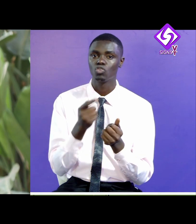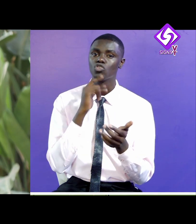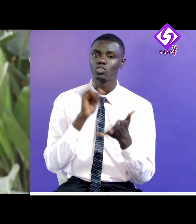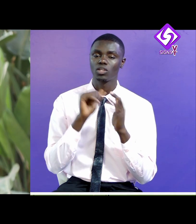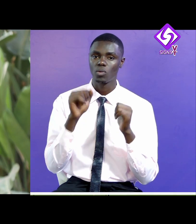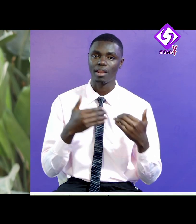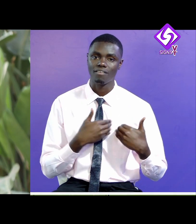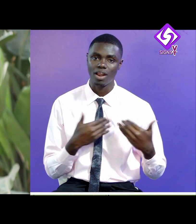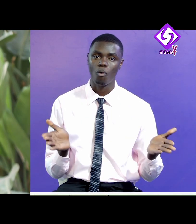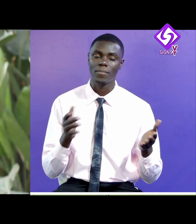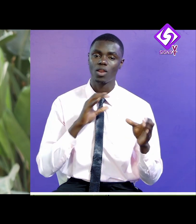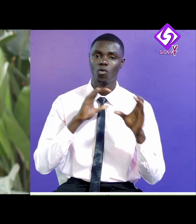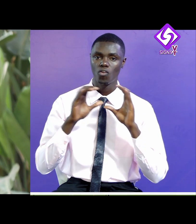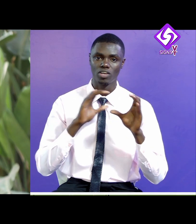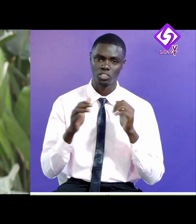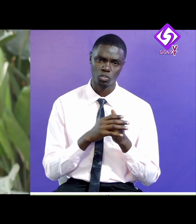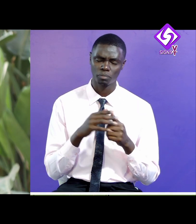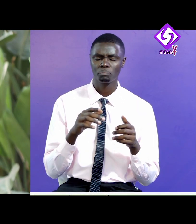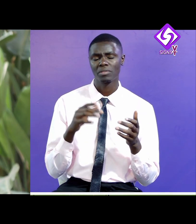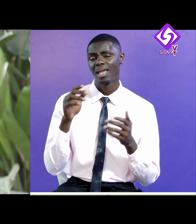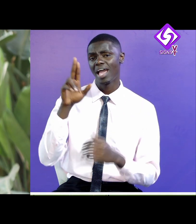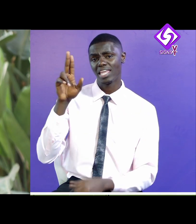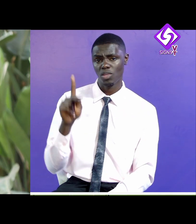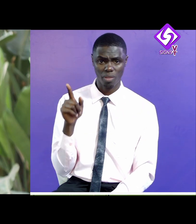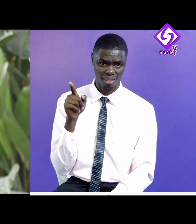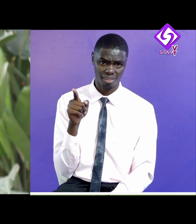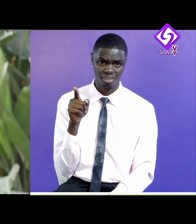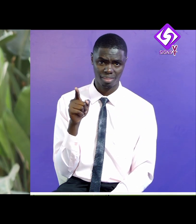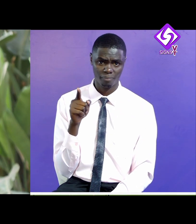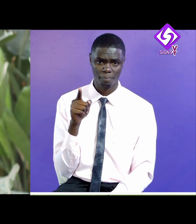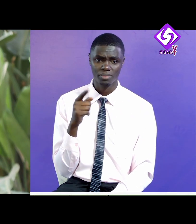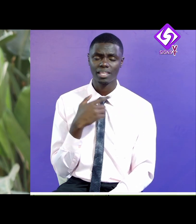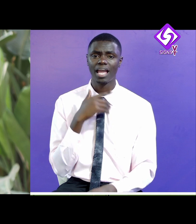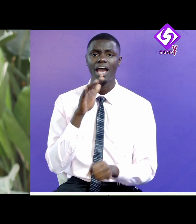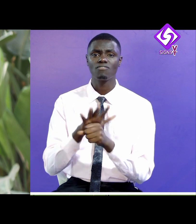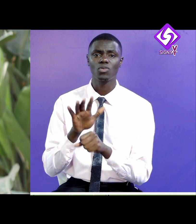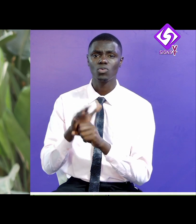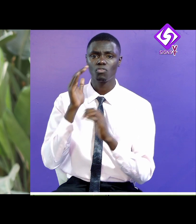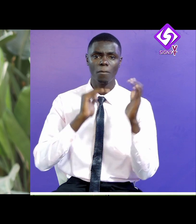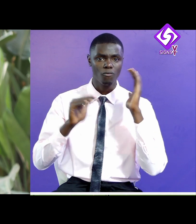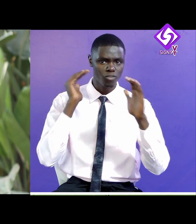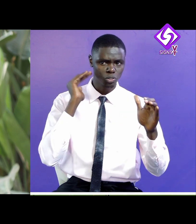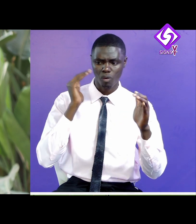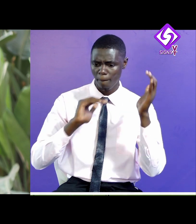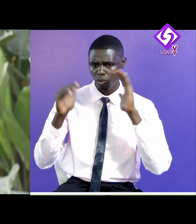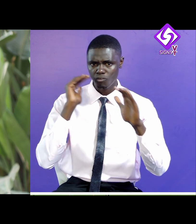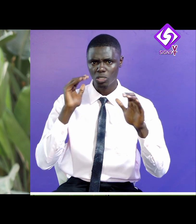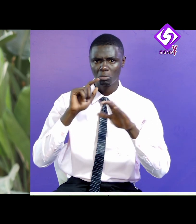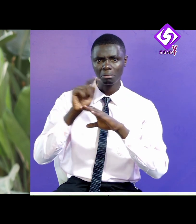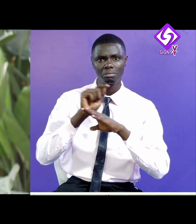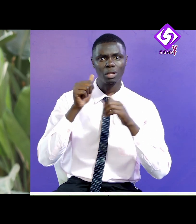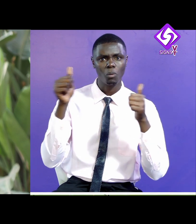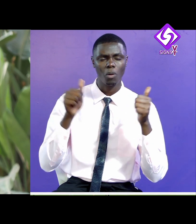open conversation. Going to the UK, there have a lot of professionals that are